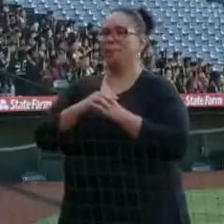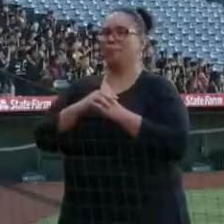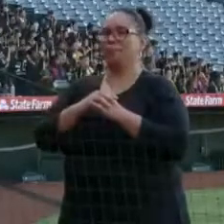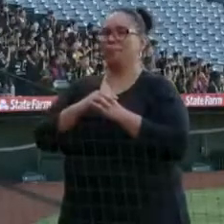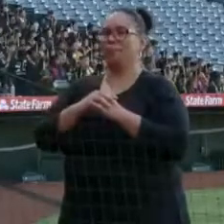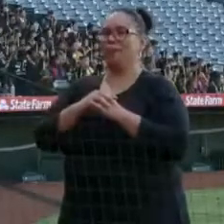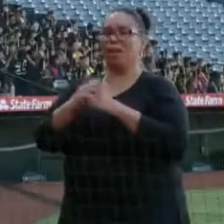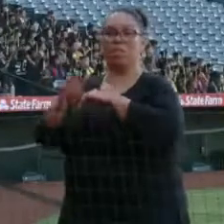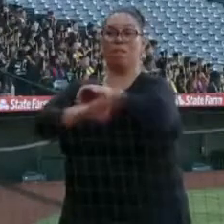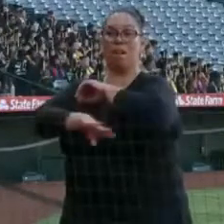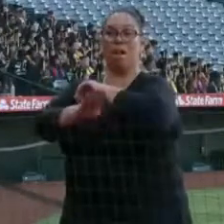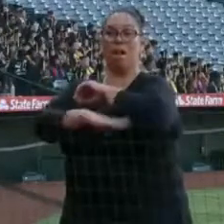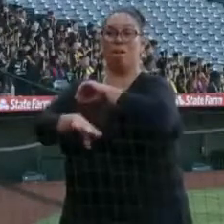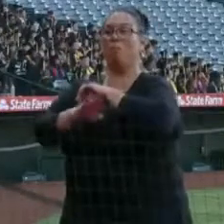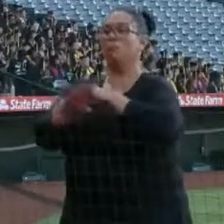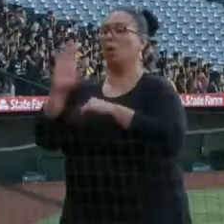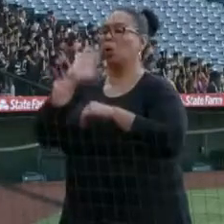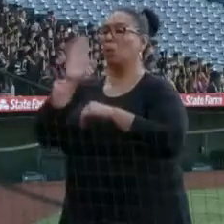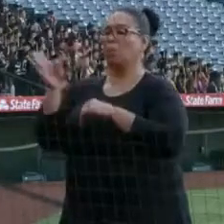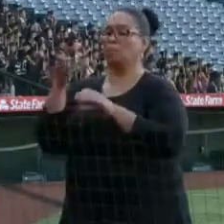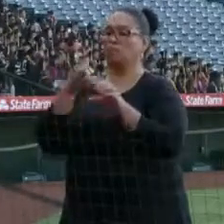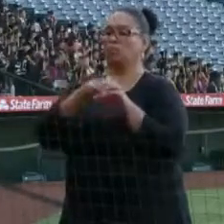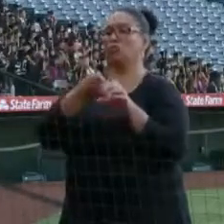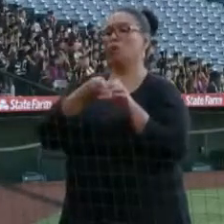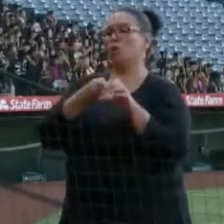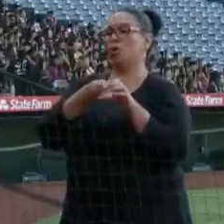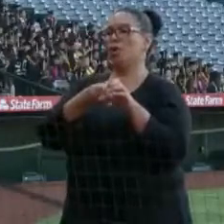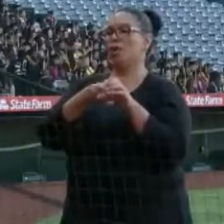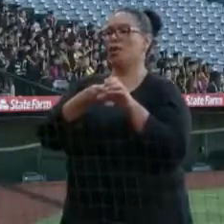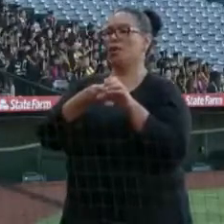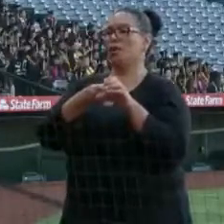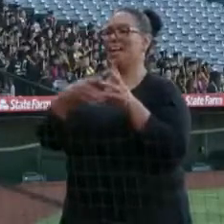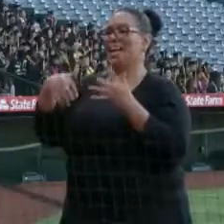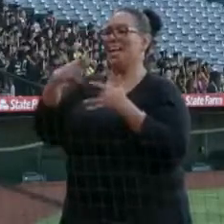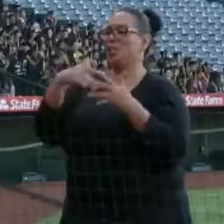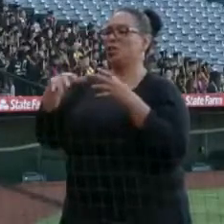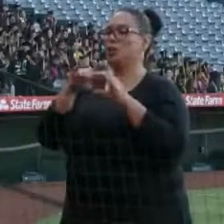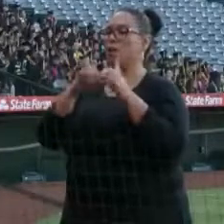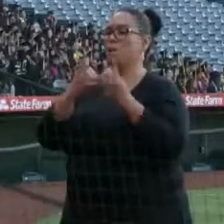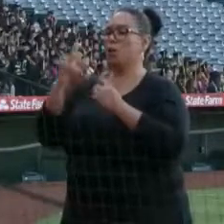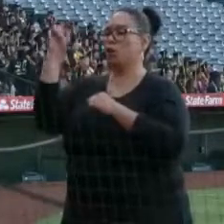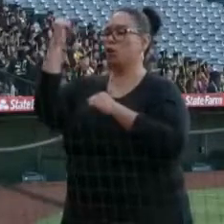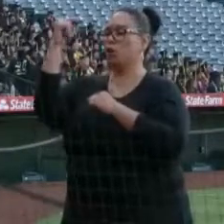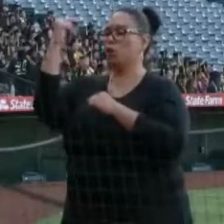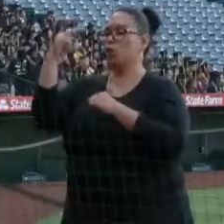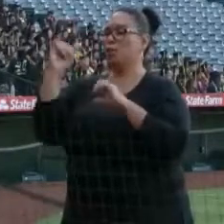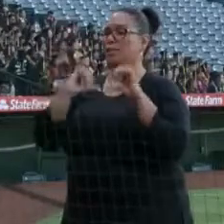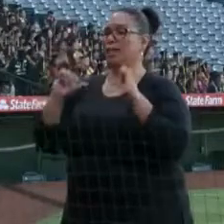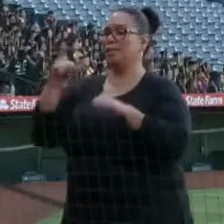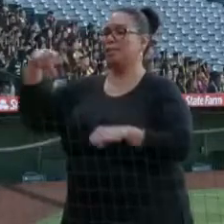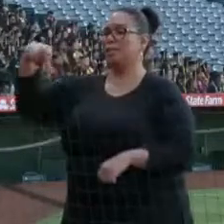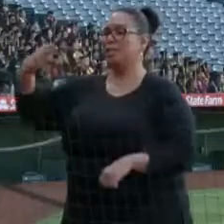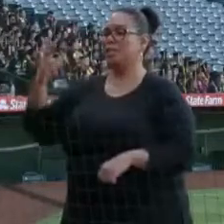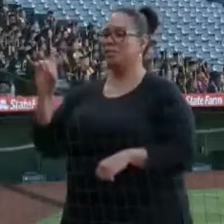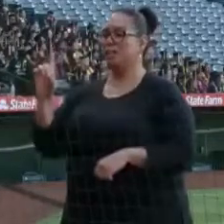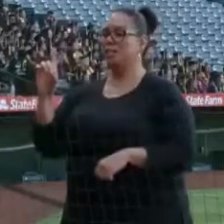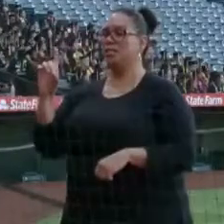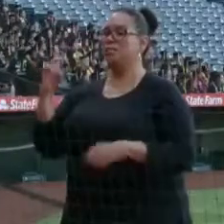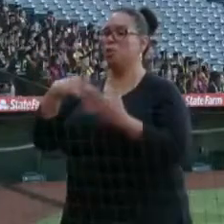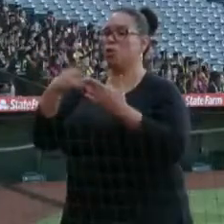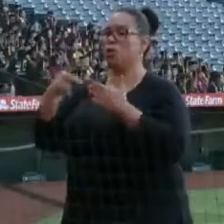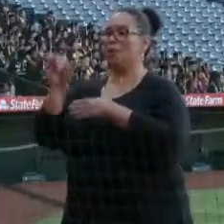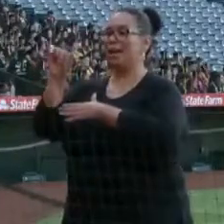fall, Tyler will be joining the Interdepartmental Neuroscience PhD program at